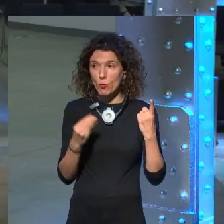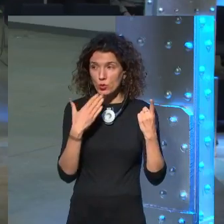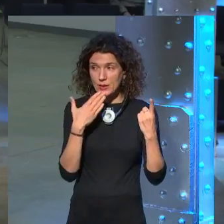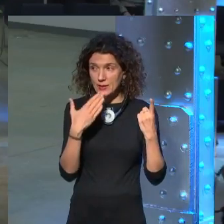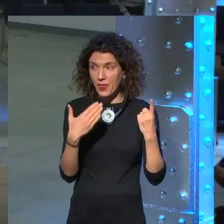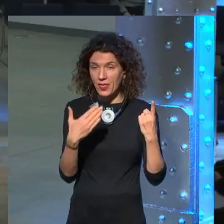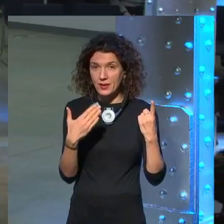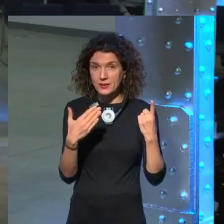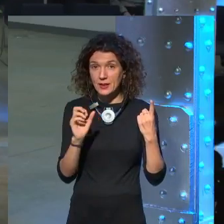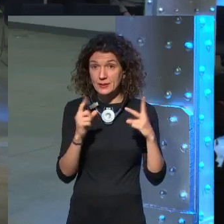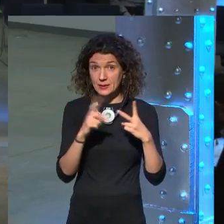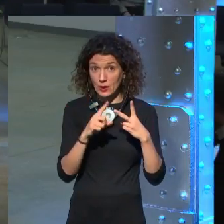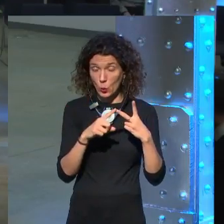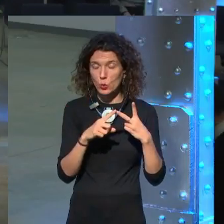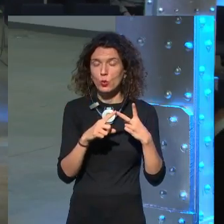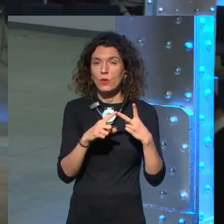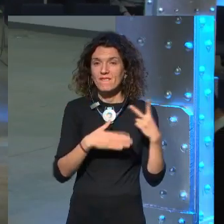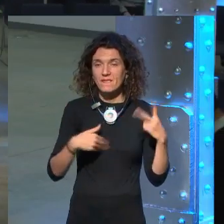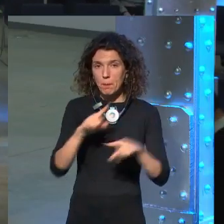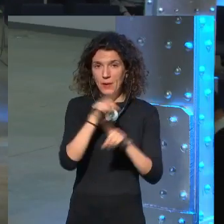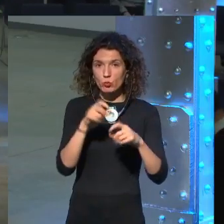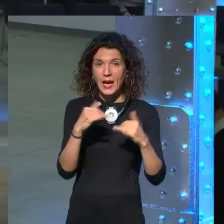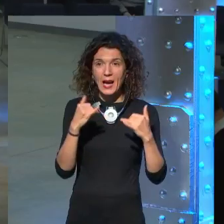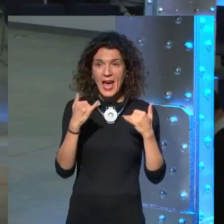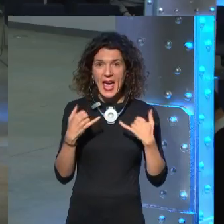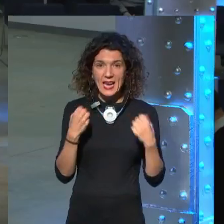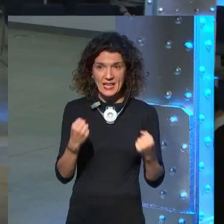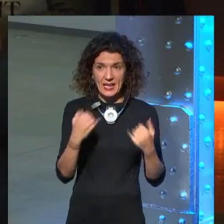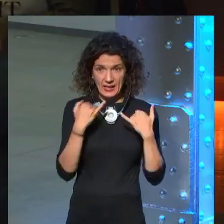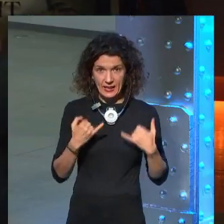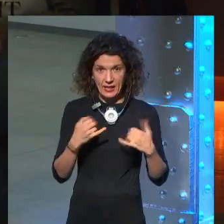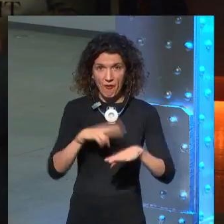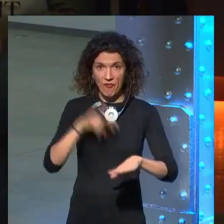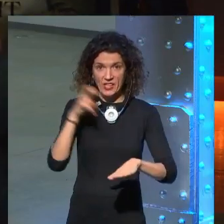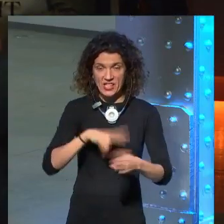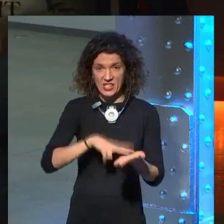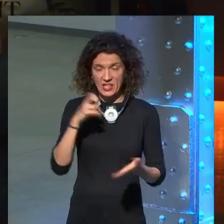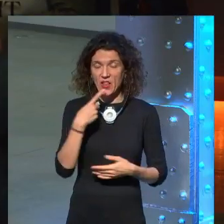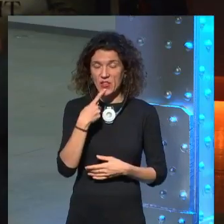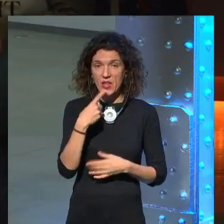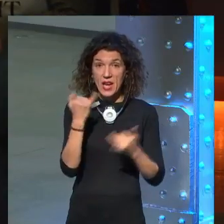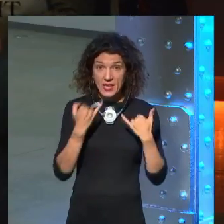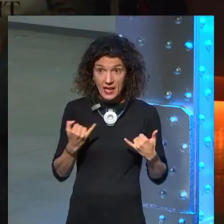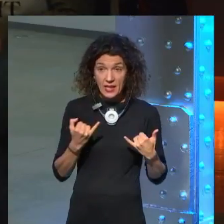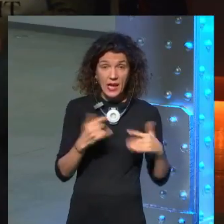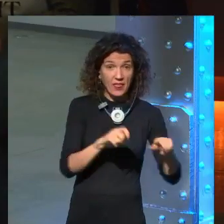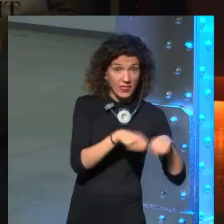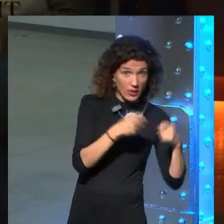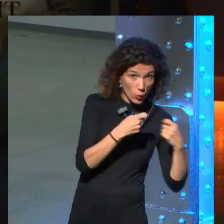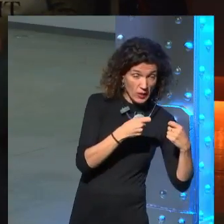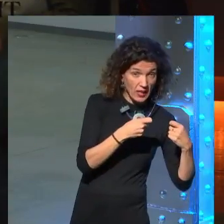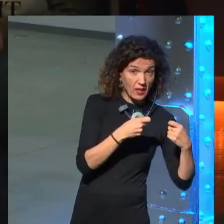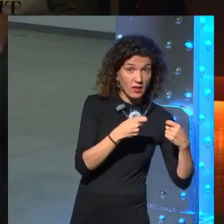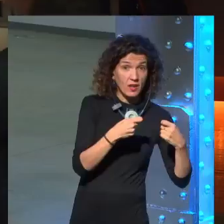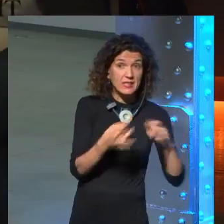Well, first of all, thank you very much. And secondly, I would like to ask you about energy. Physics says that energy